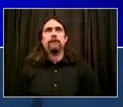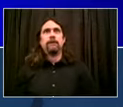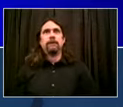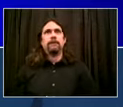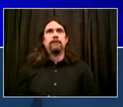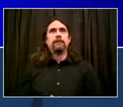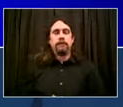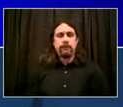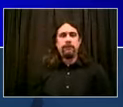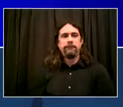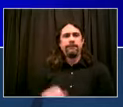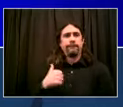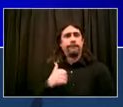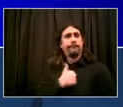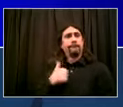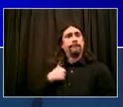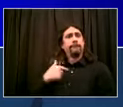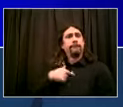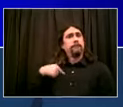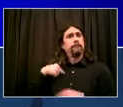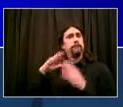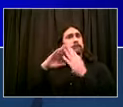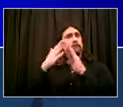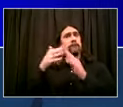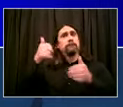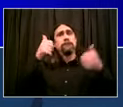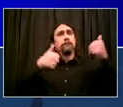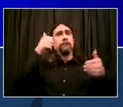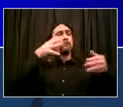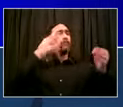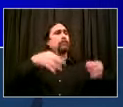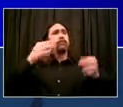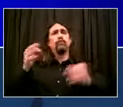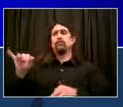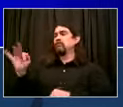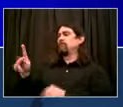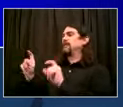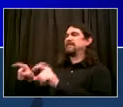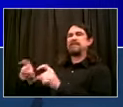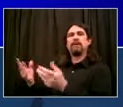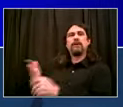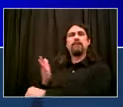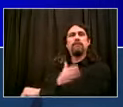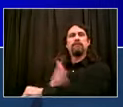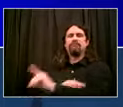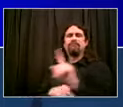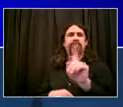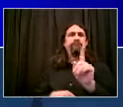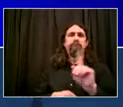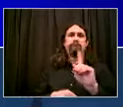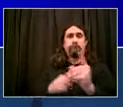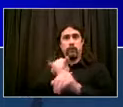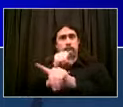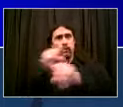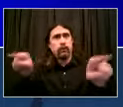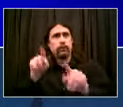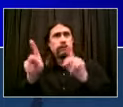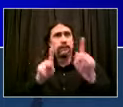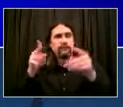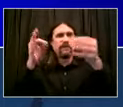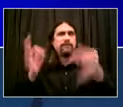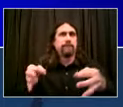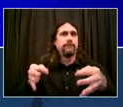for years for the kind of community benefits package that would really make a difference. That includes a lot of that money